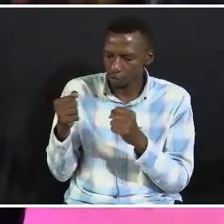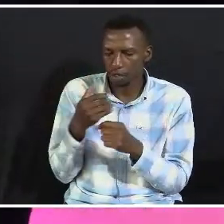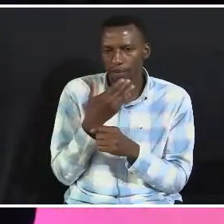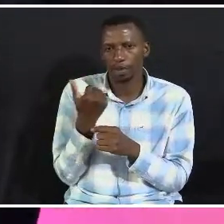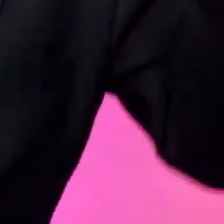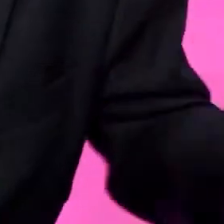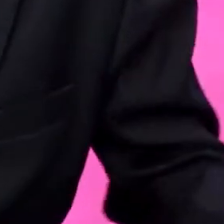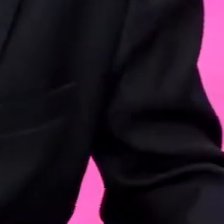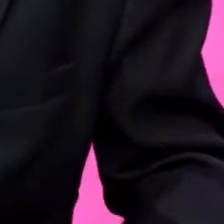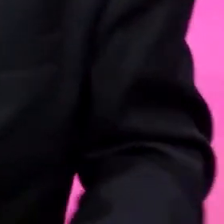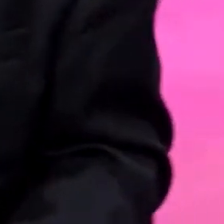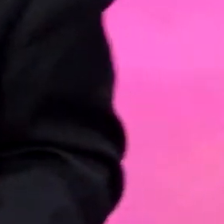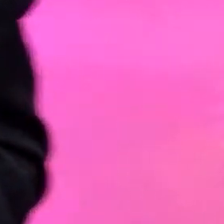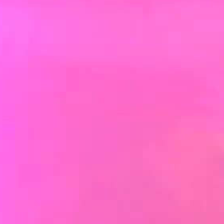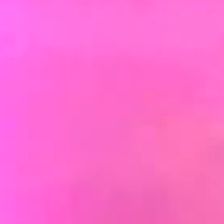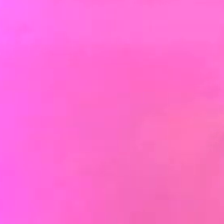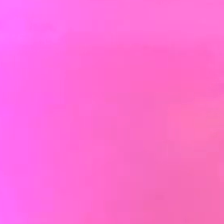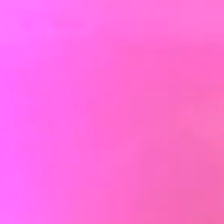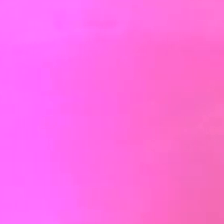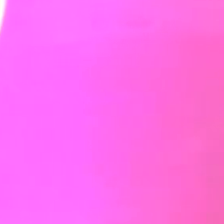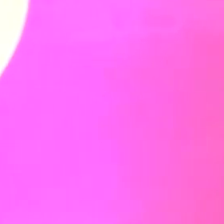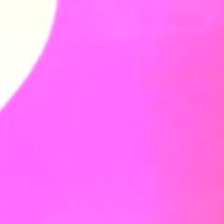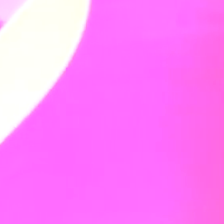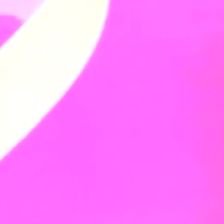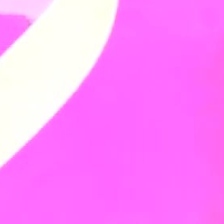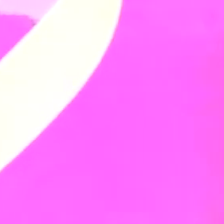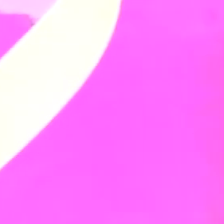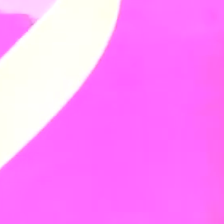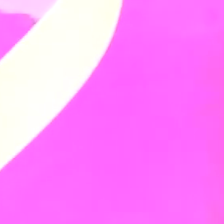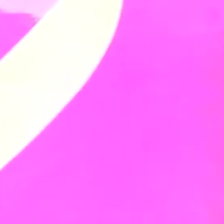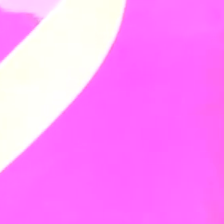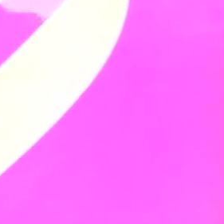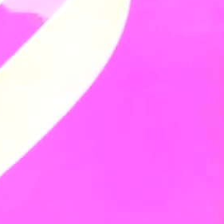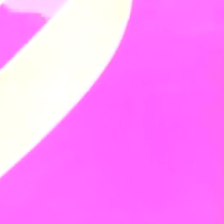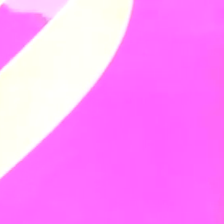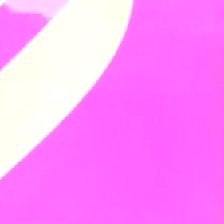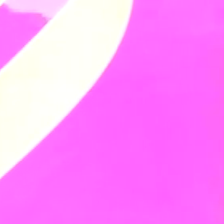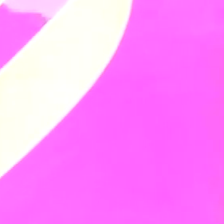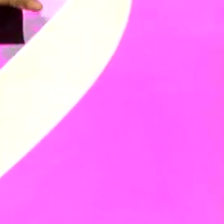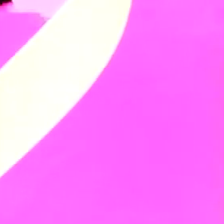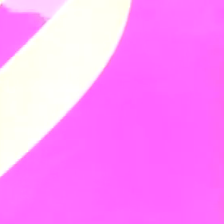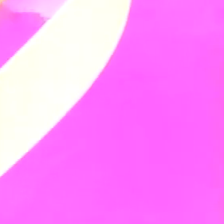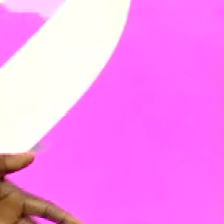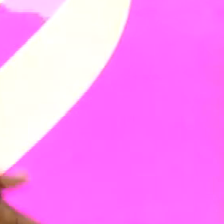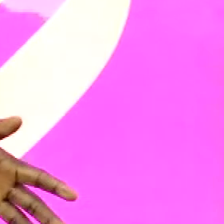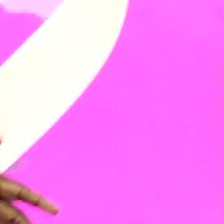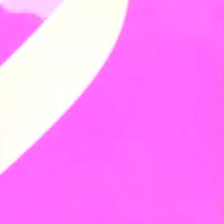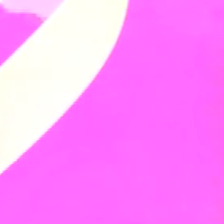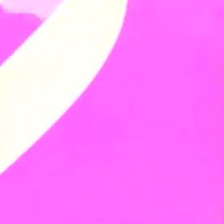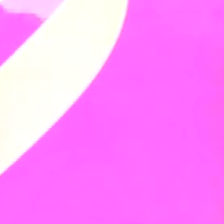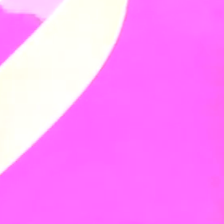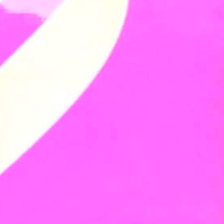if you are not going to be saved, than to remain in the midst. Now for us, we are in the middle here.